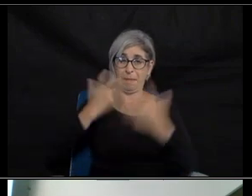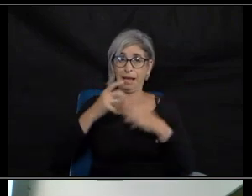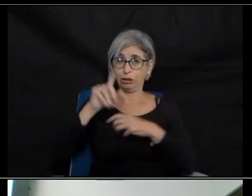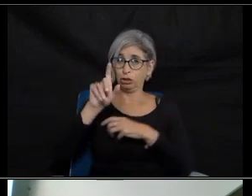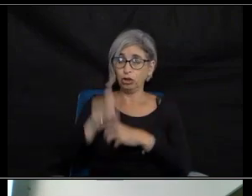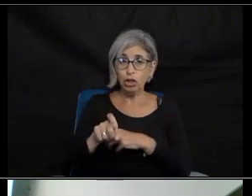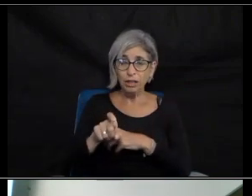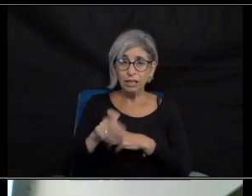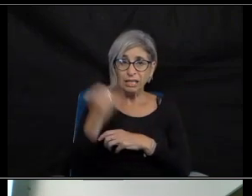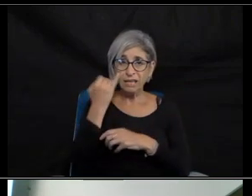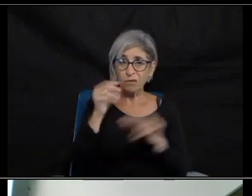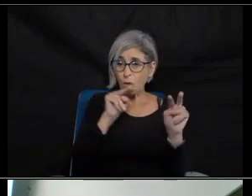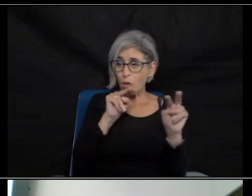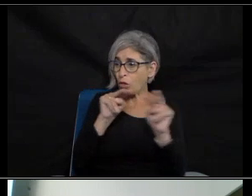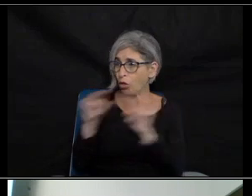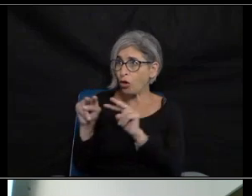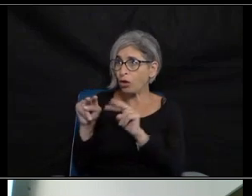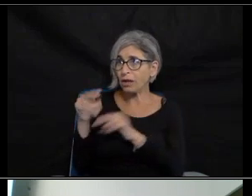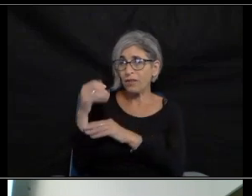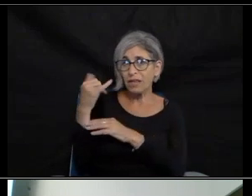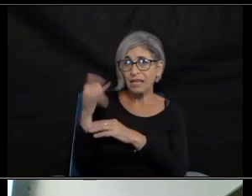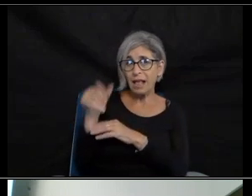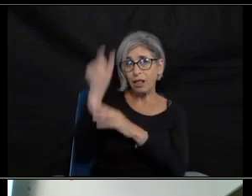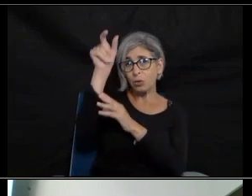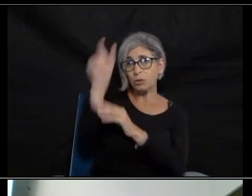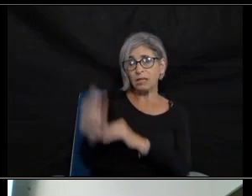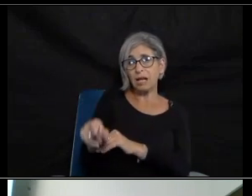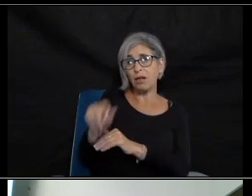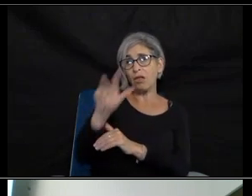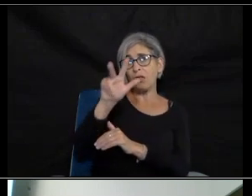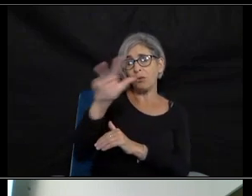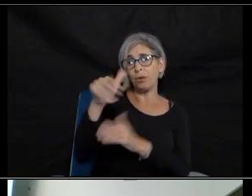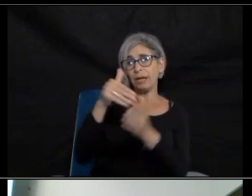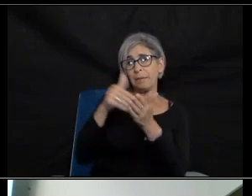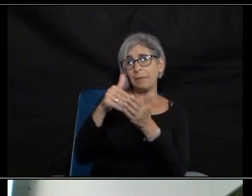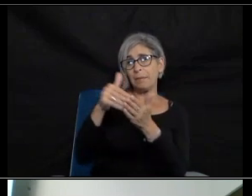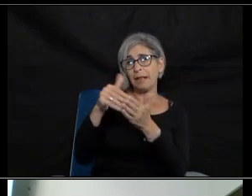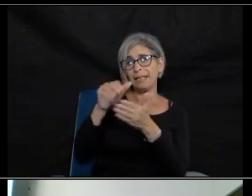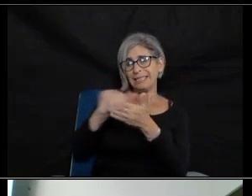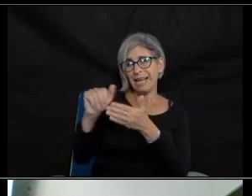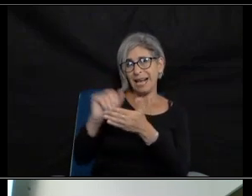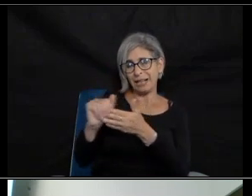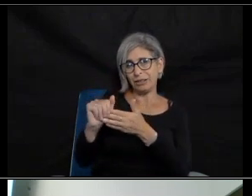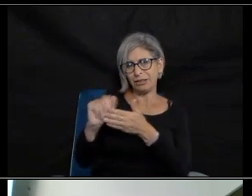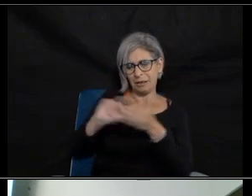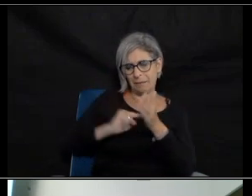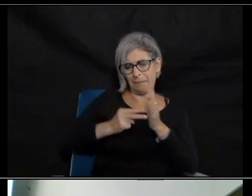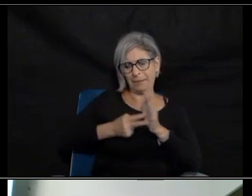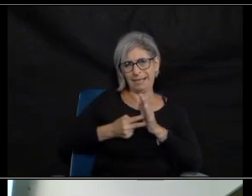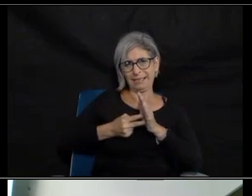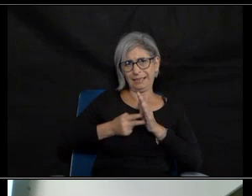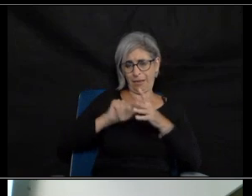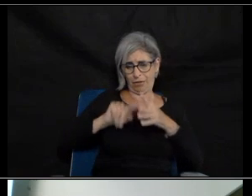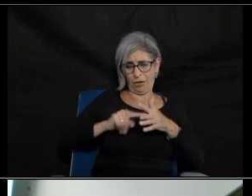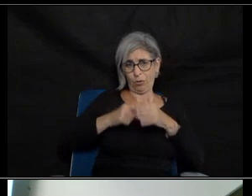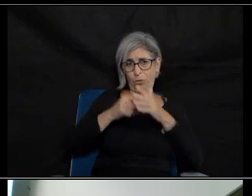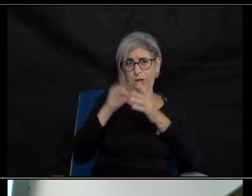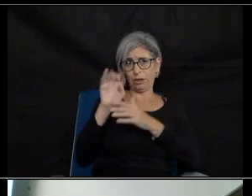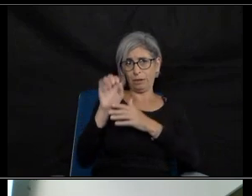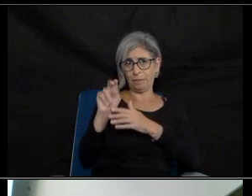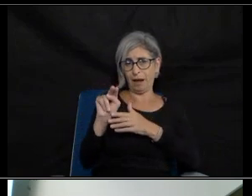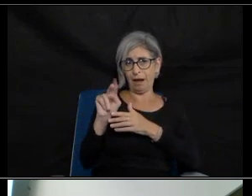mad, is if you look at that yellow cell that says $3 million, what that means is the original bond